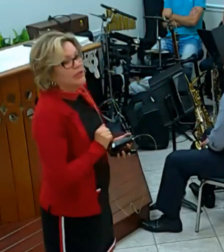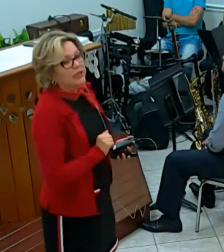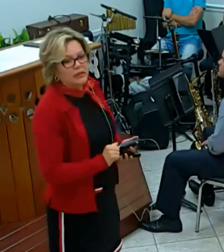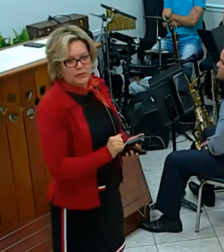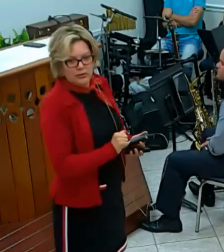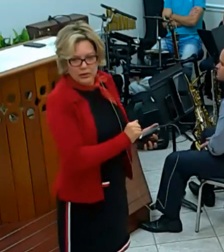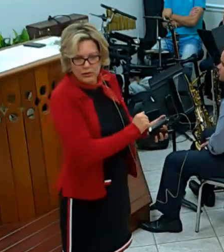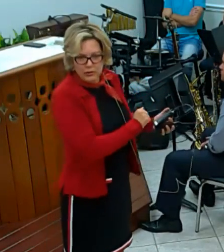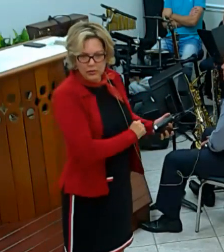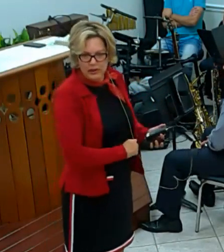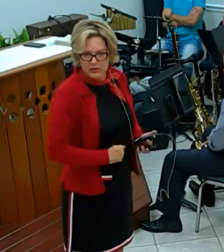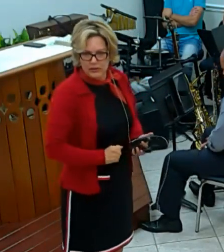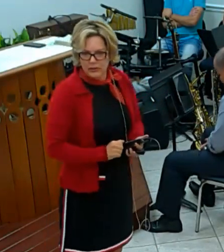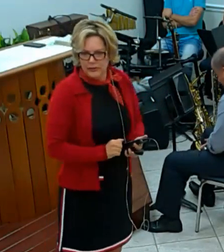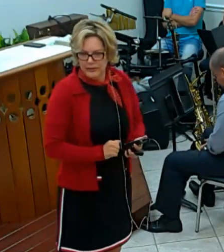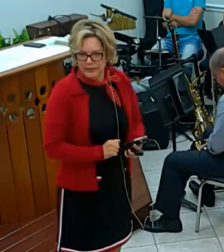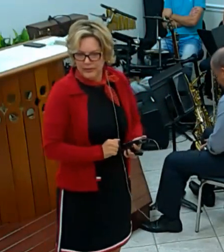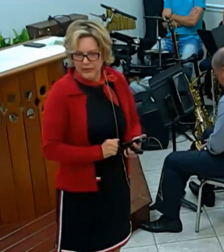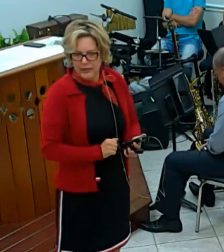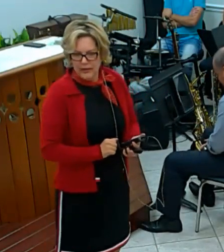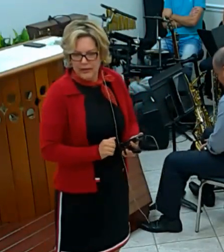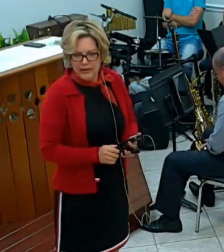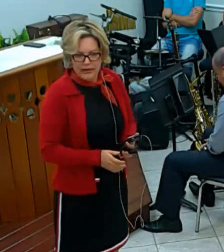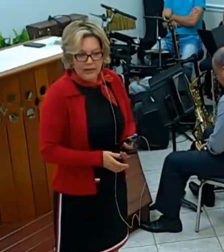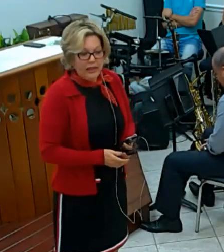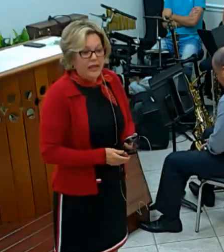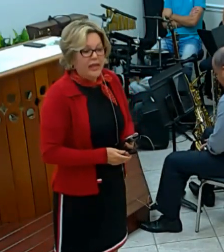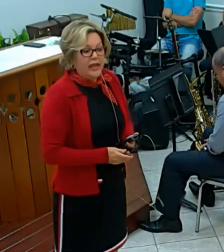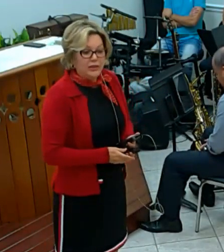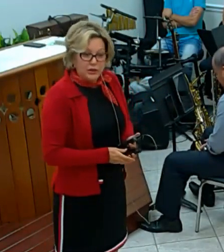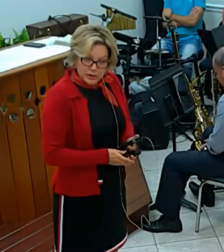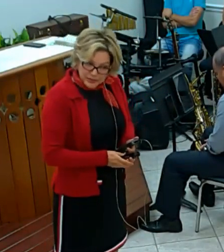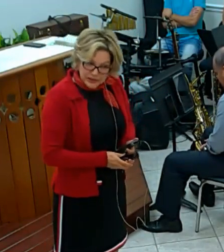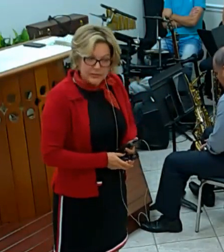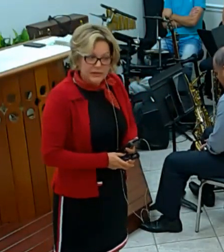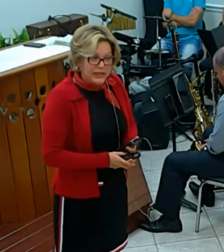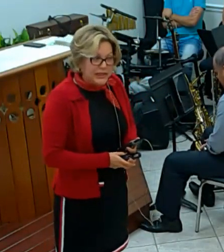But why are we studying about all of this?